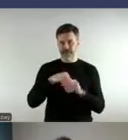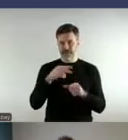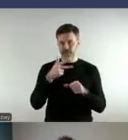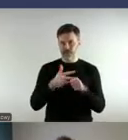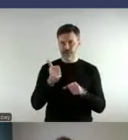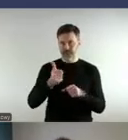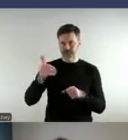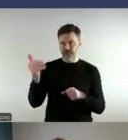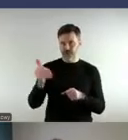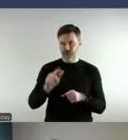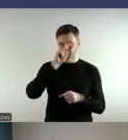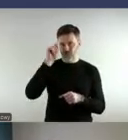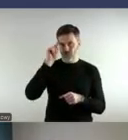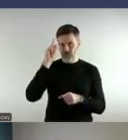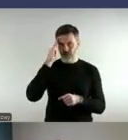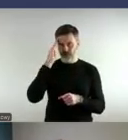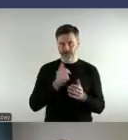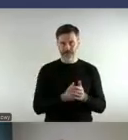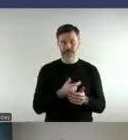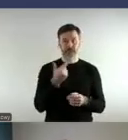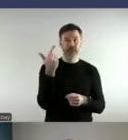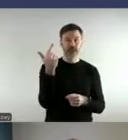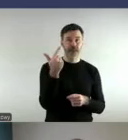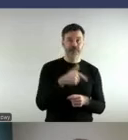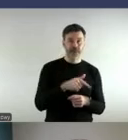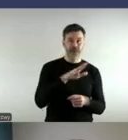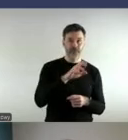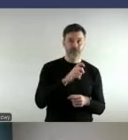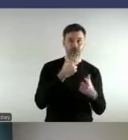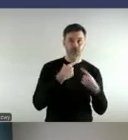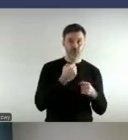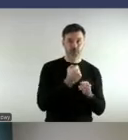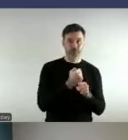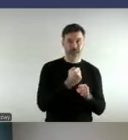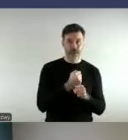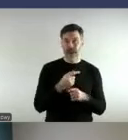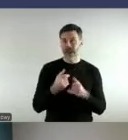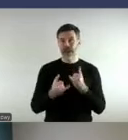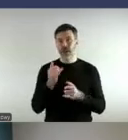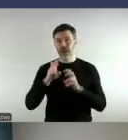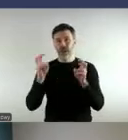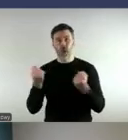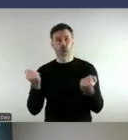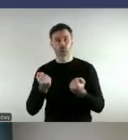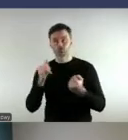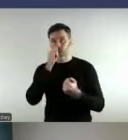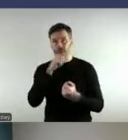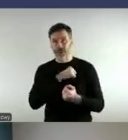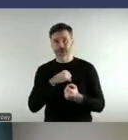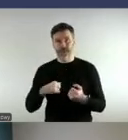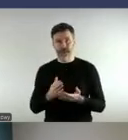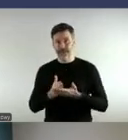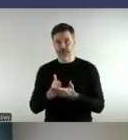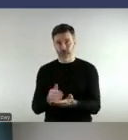31,500 citizens, we cannot handle a big crisis as a municipality without a wide network of